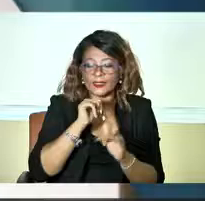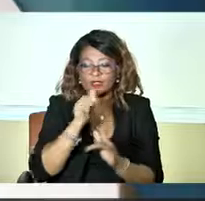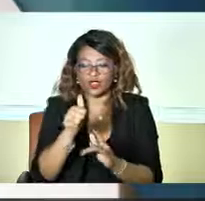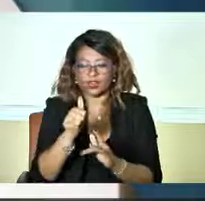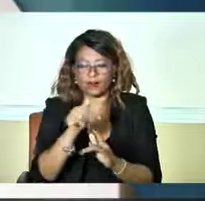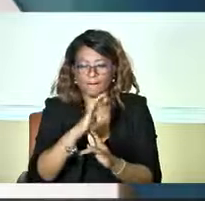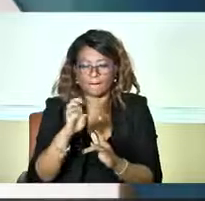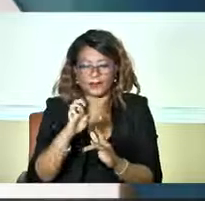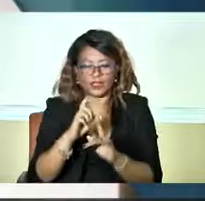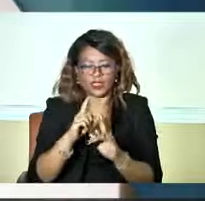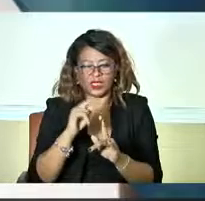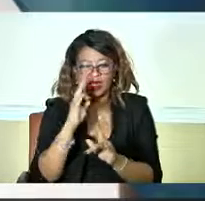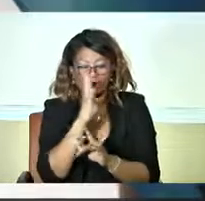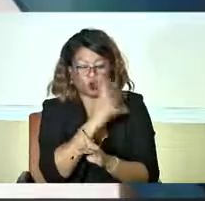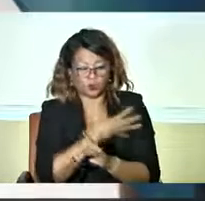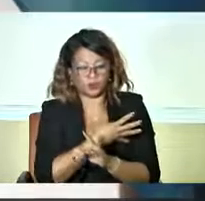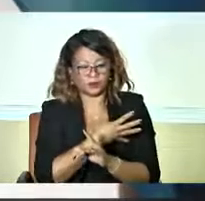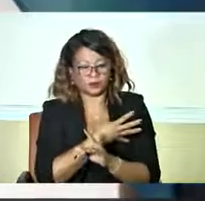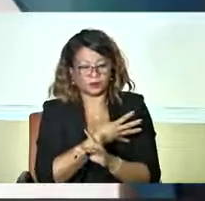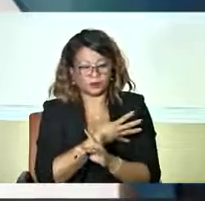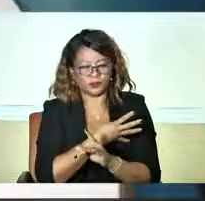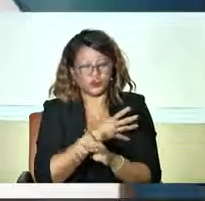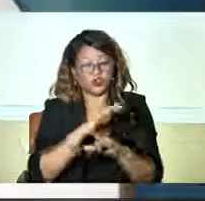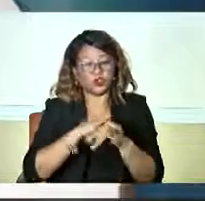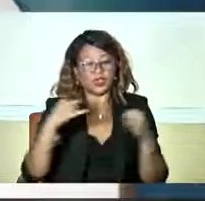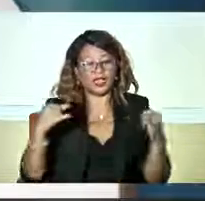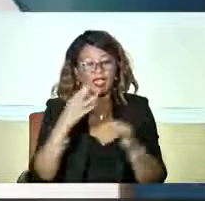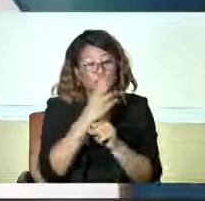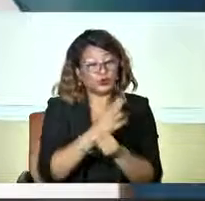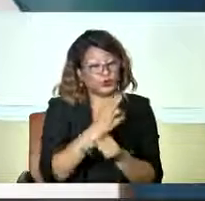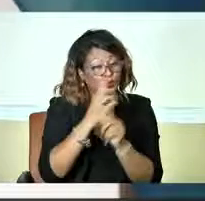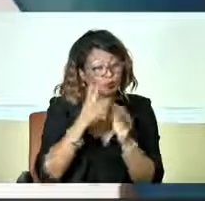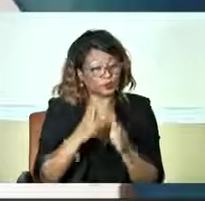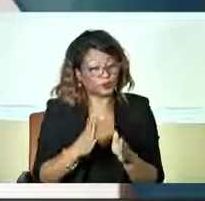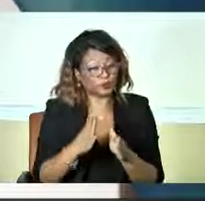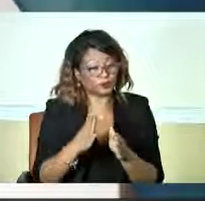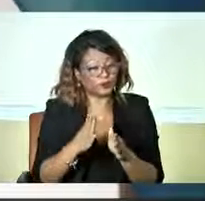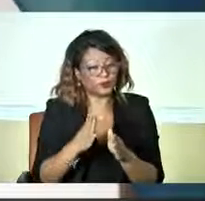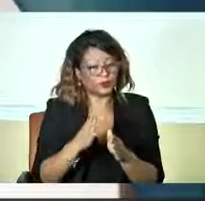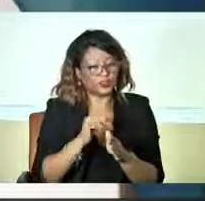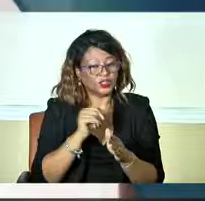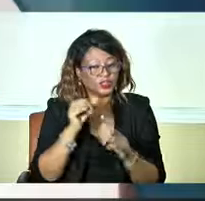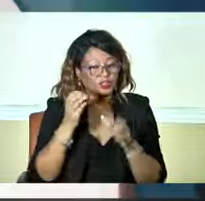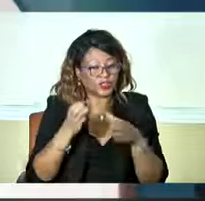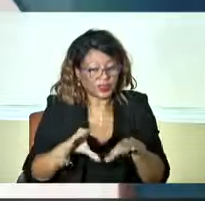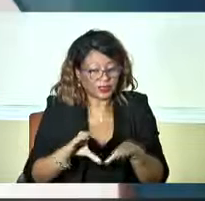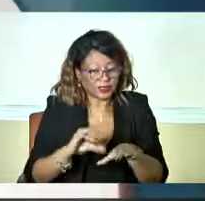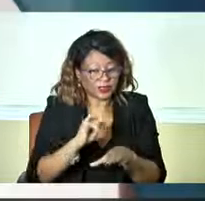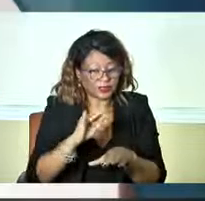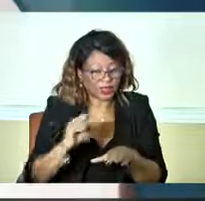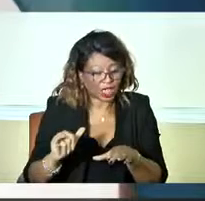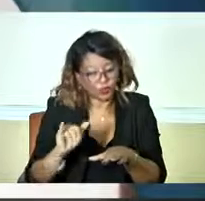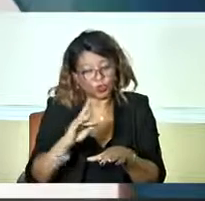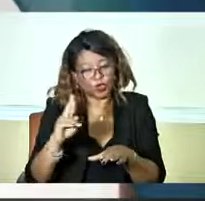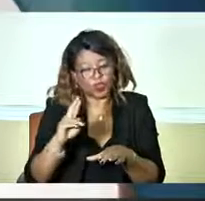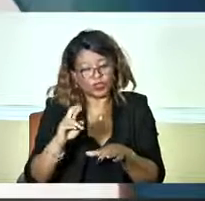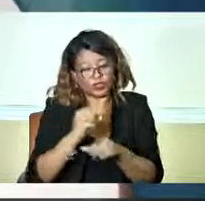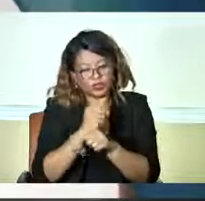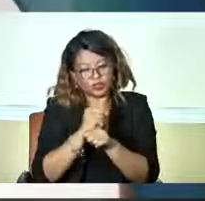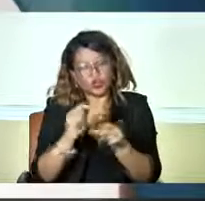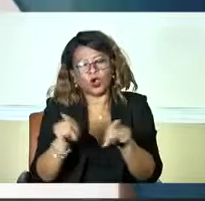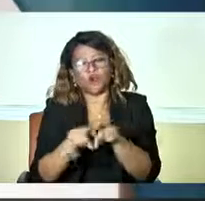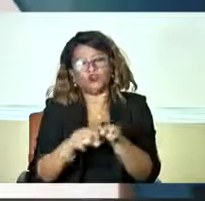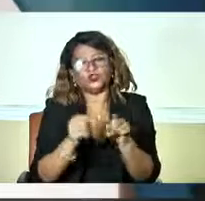cannot be ignored. As online usage increases, the chances of cybersecurity incidents